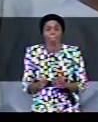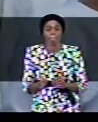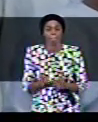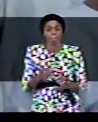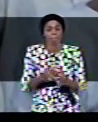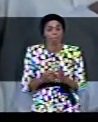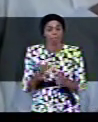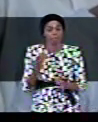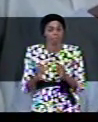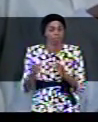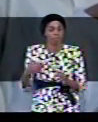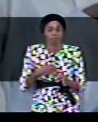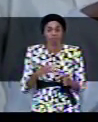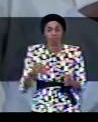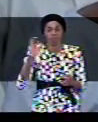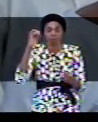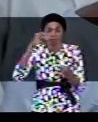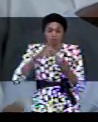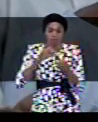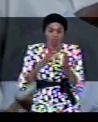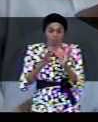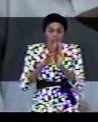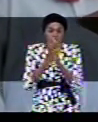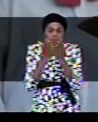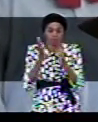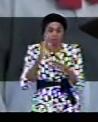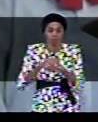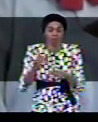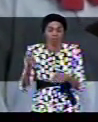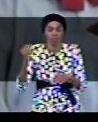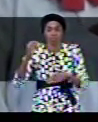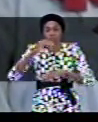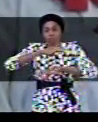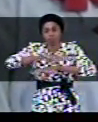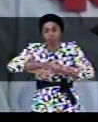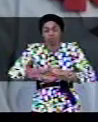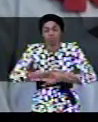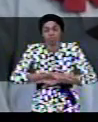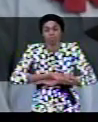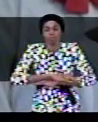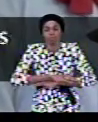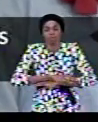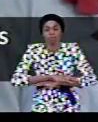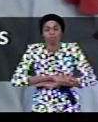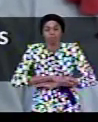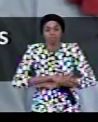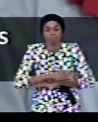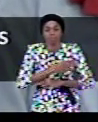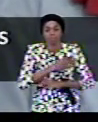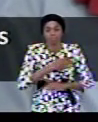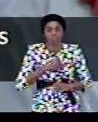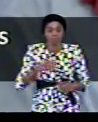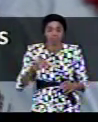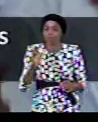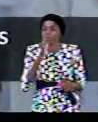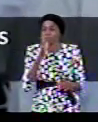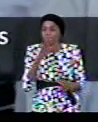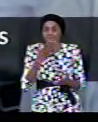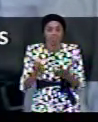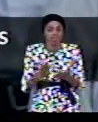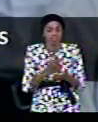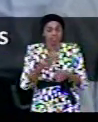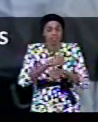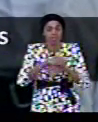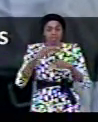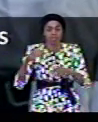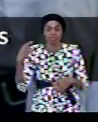if we find more Bibles on the table and mothers singing Rock